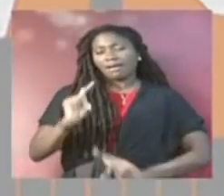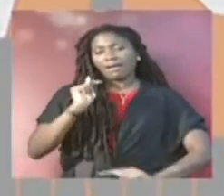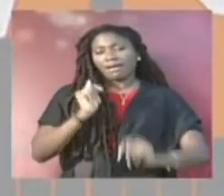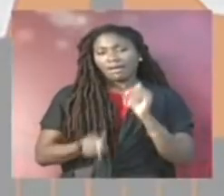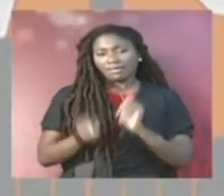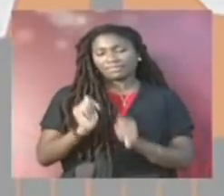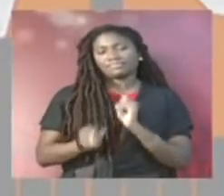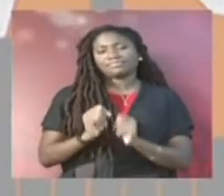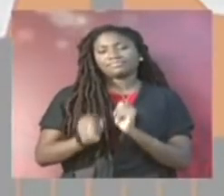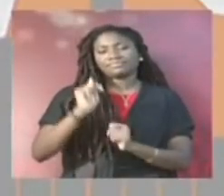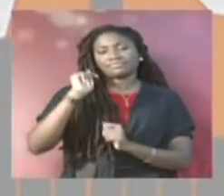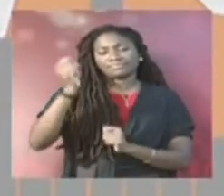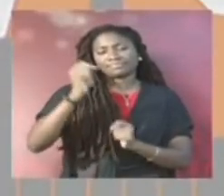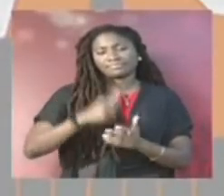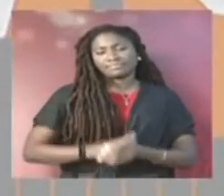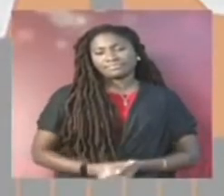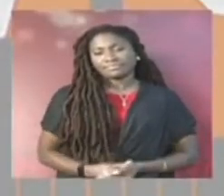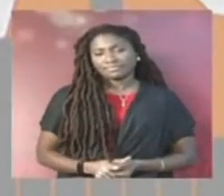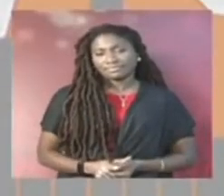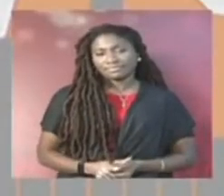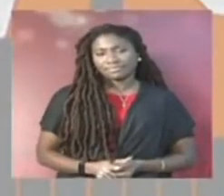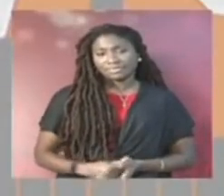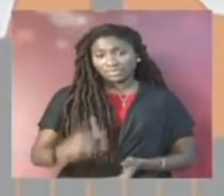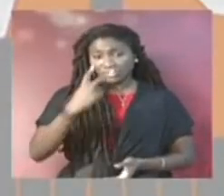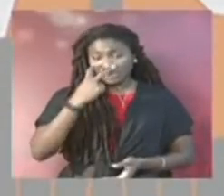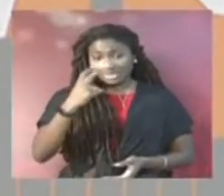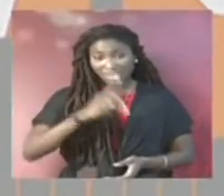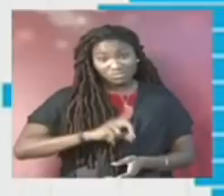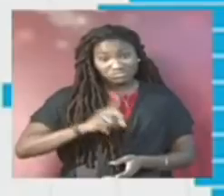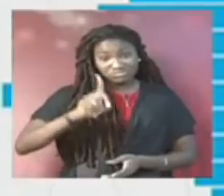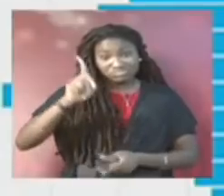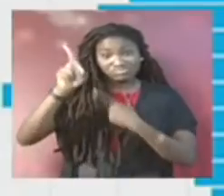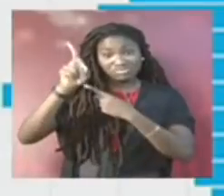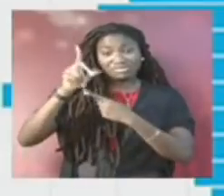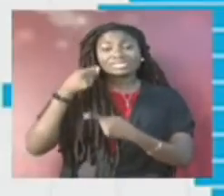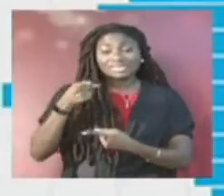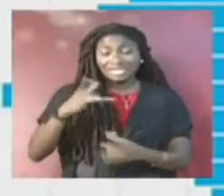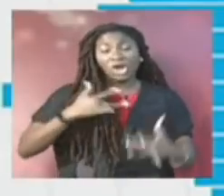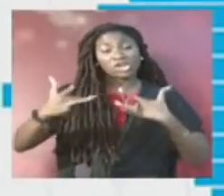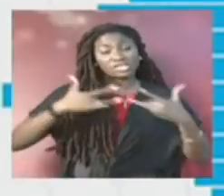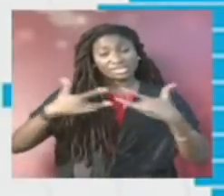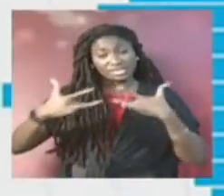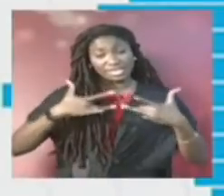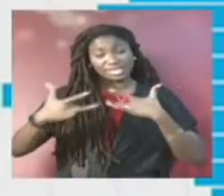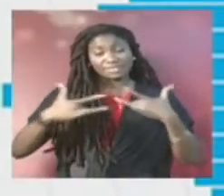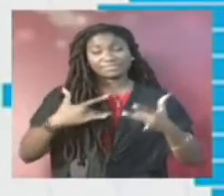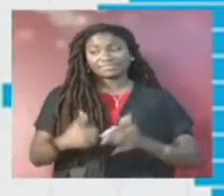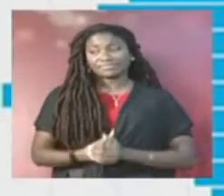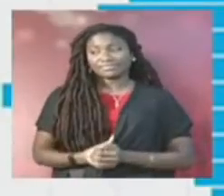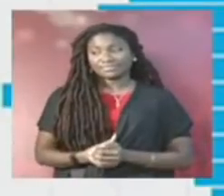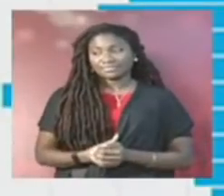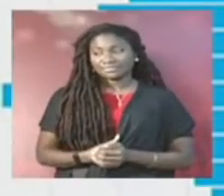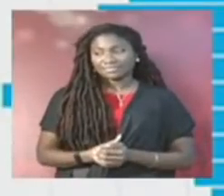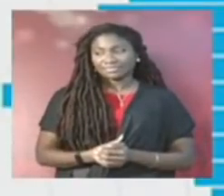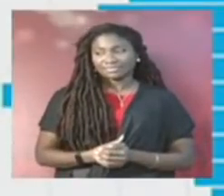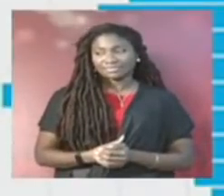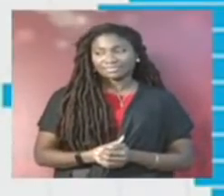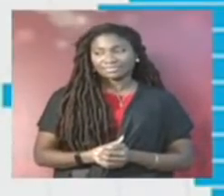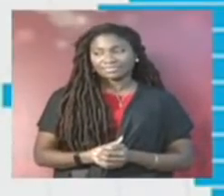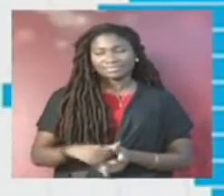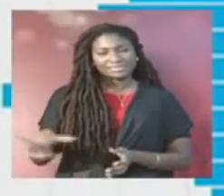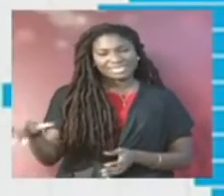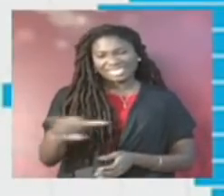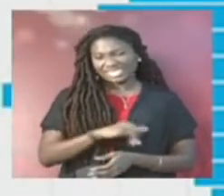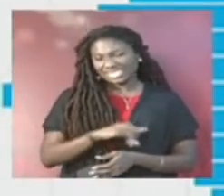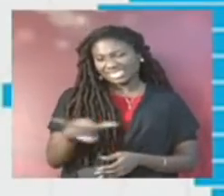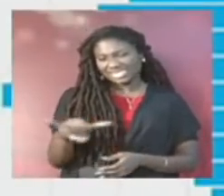proportion of those tested. But the upward trend is the concern. The demographics remain largely the same, where the 25